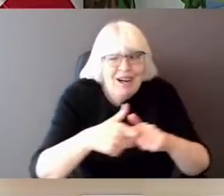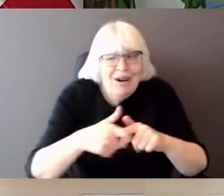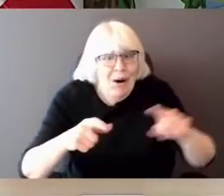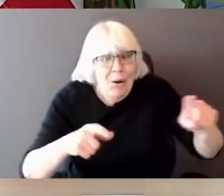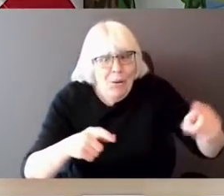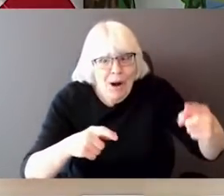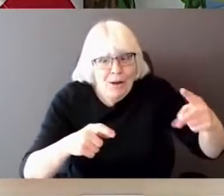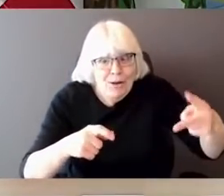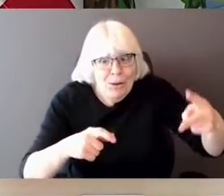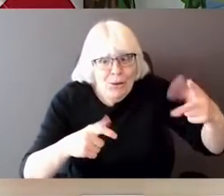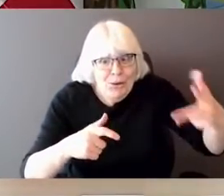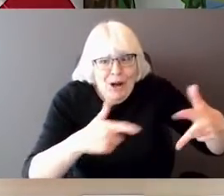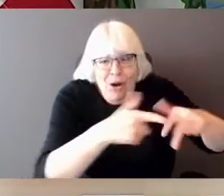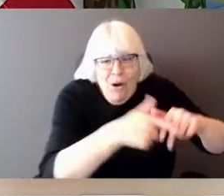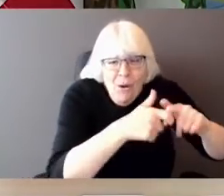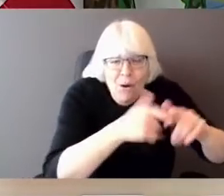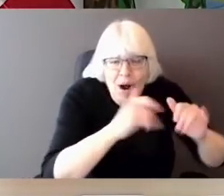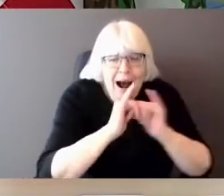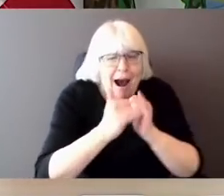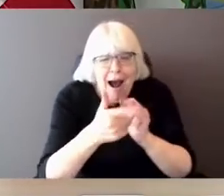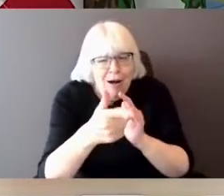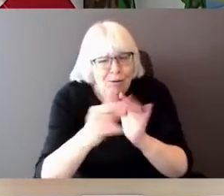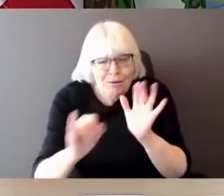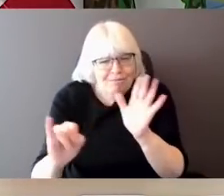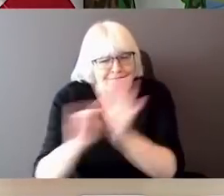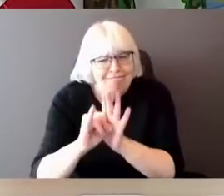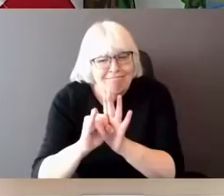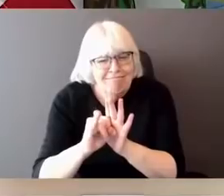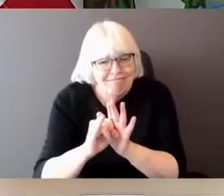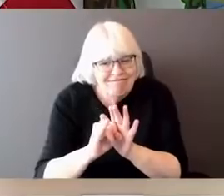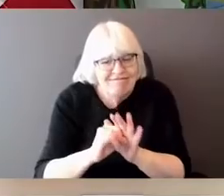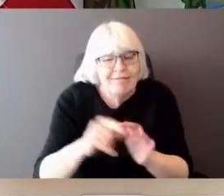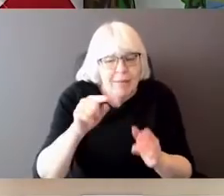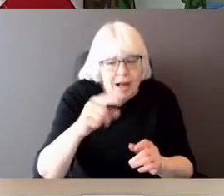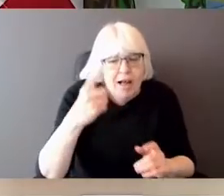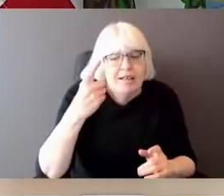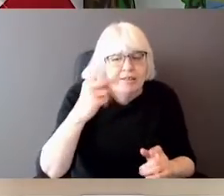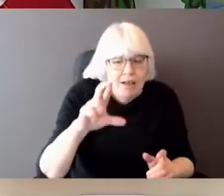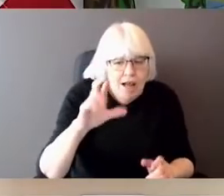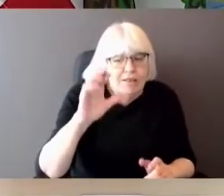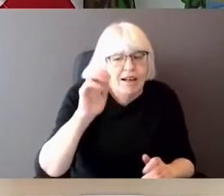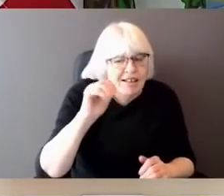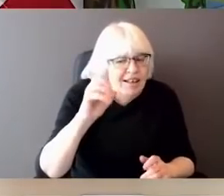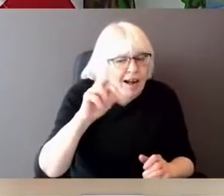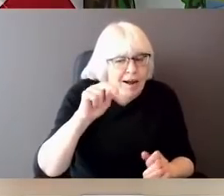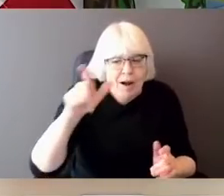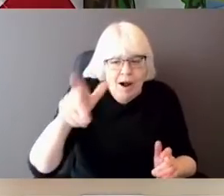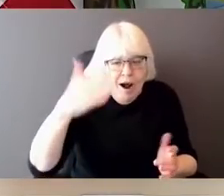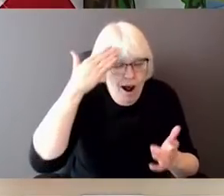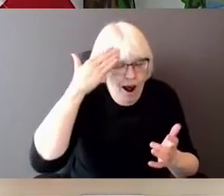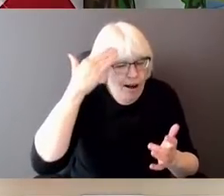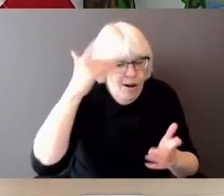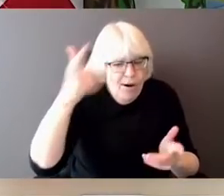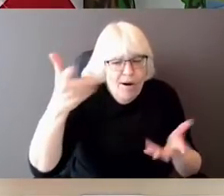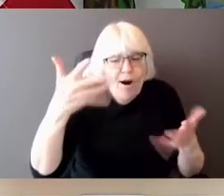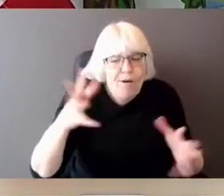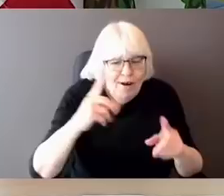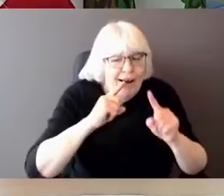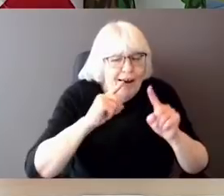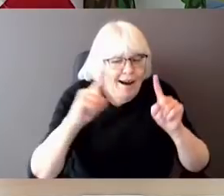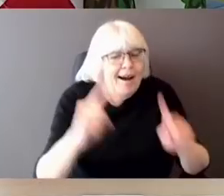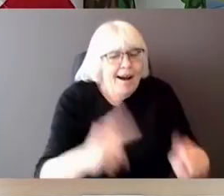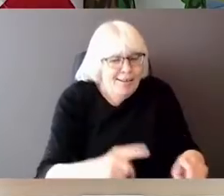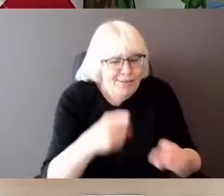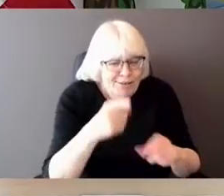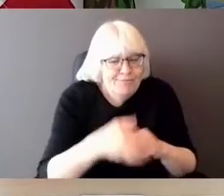Dr. Cameron, I know you've answered this question, I think, Yes. Do you want to